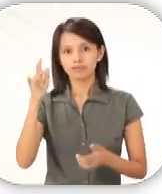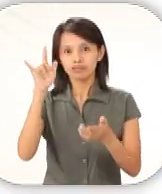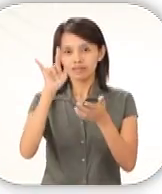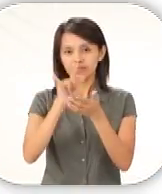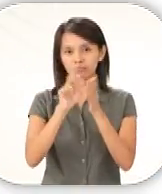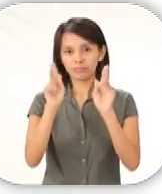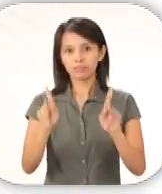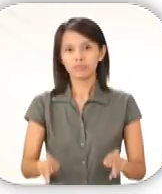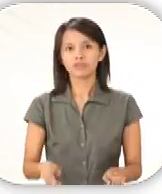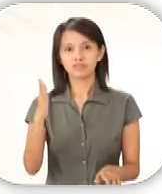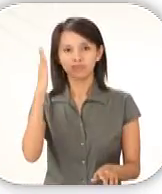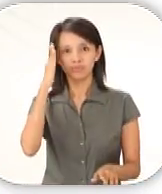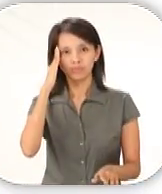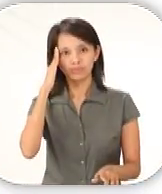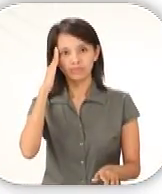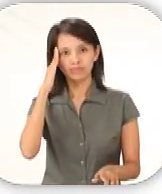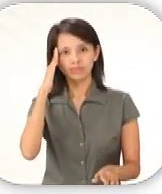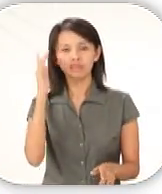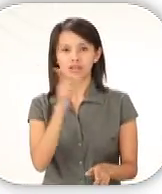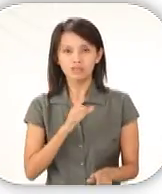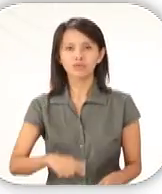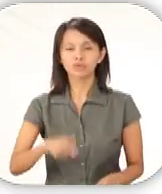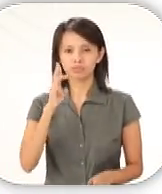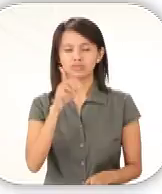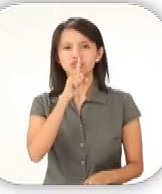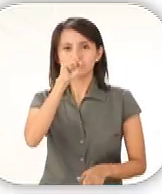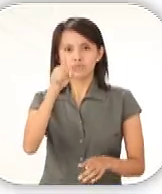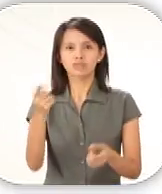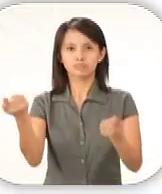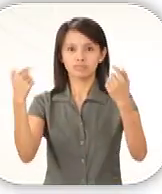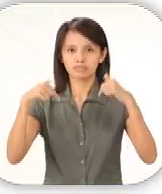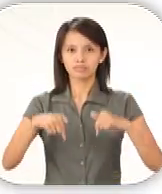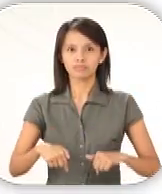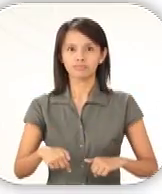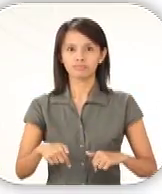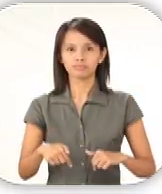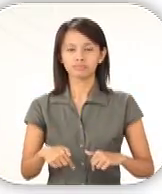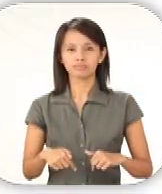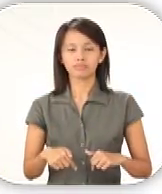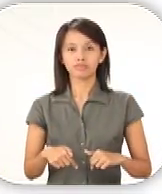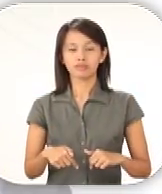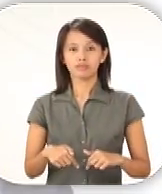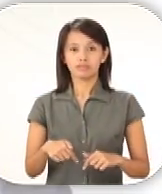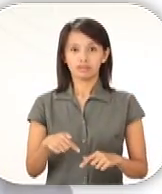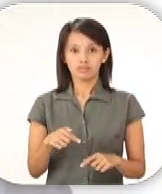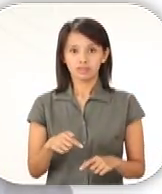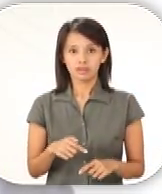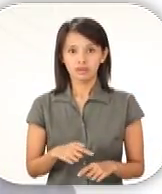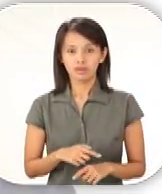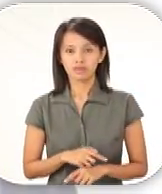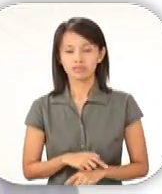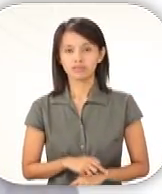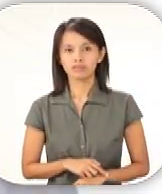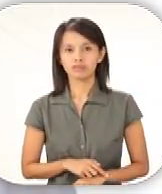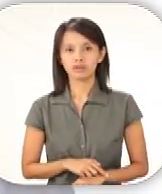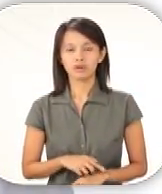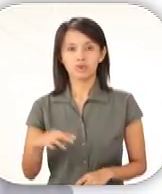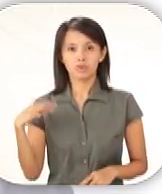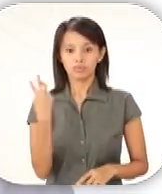Lord, because this person knows the Lord will surely be here. Di ba